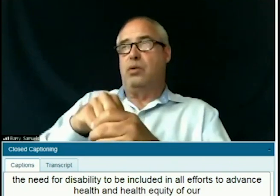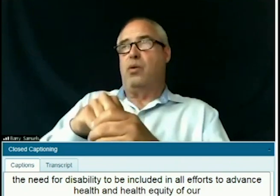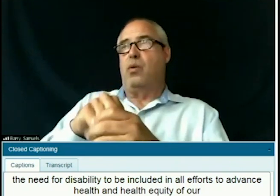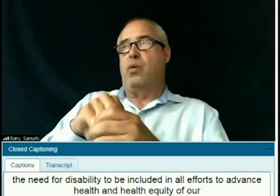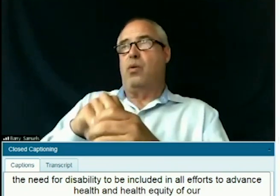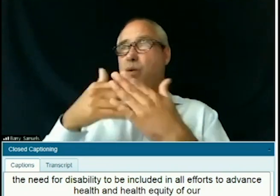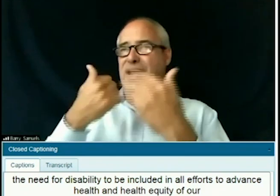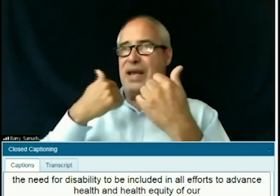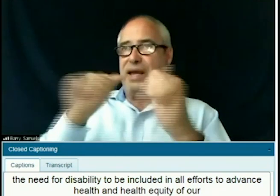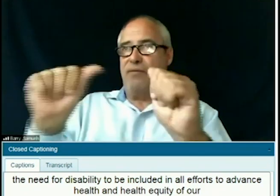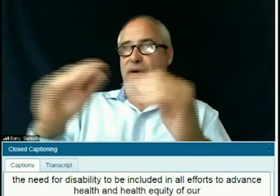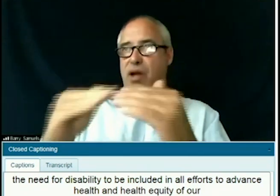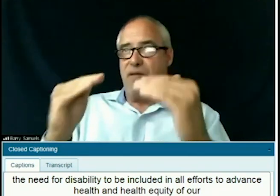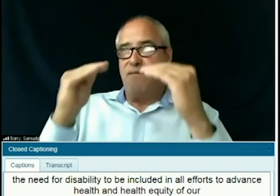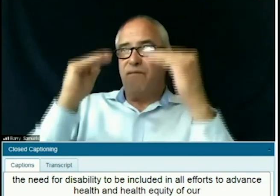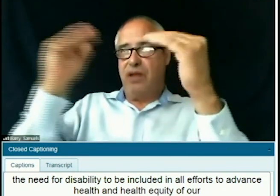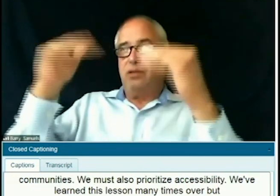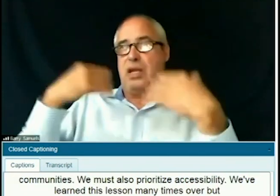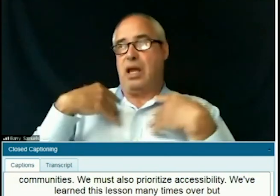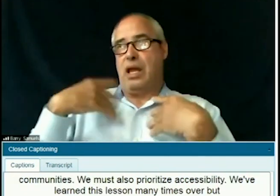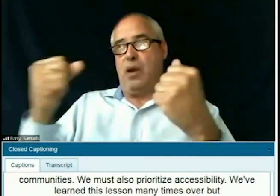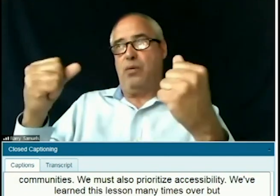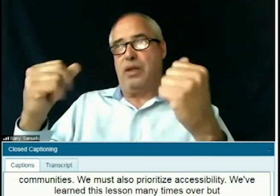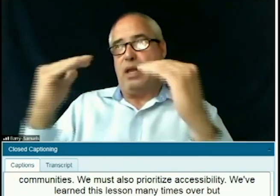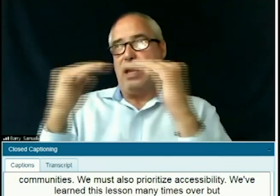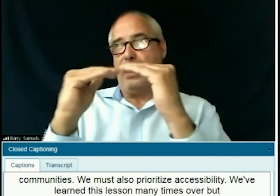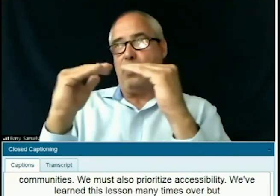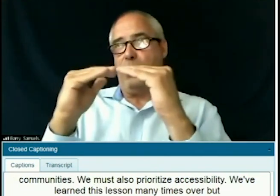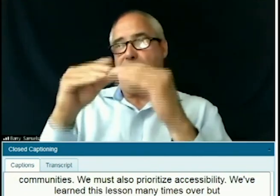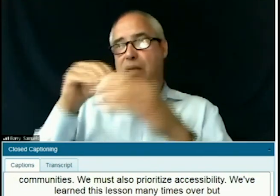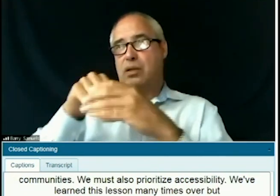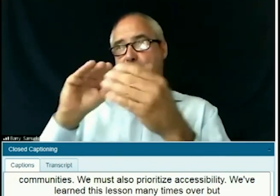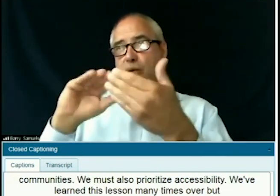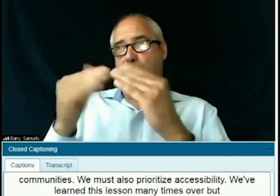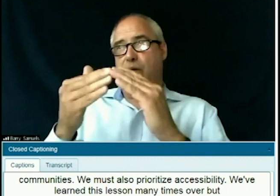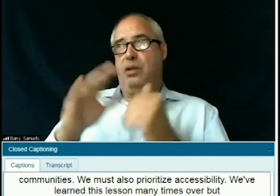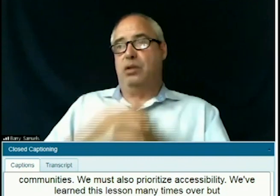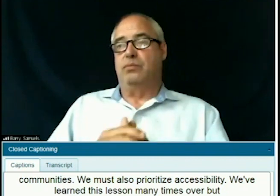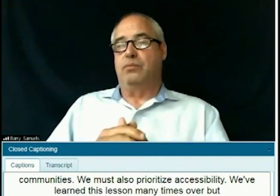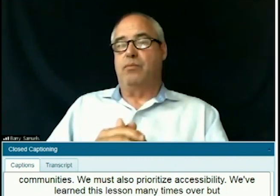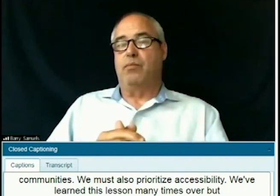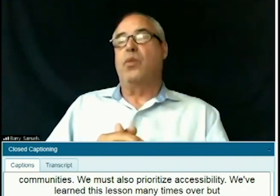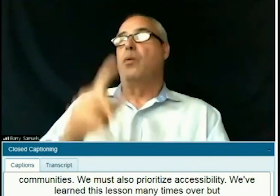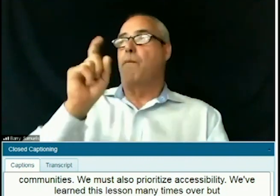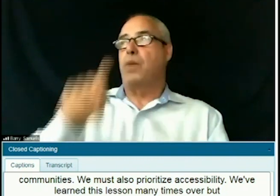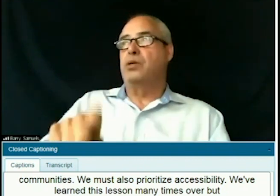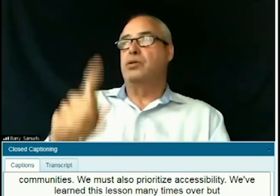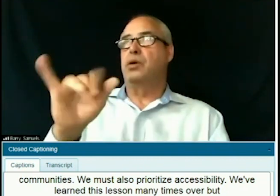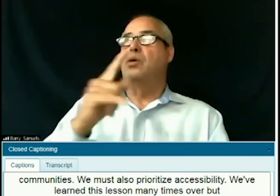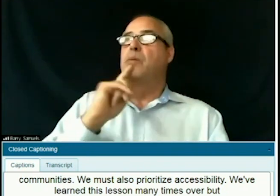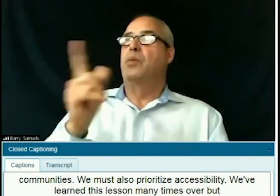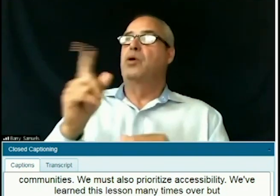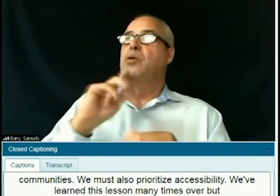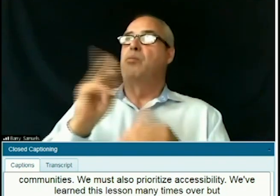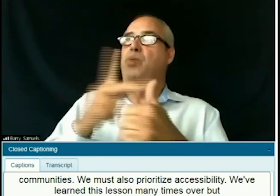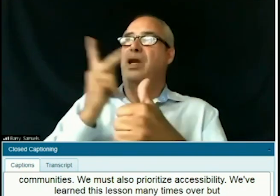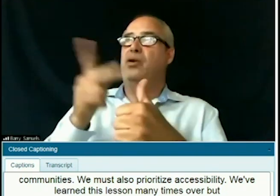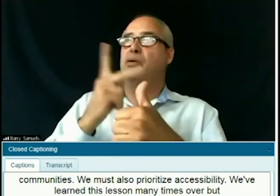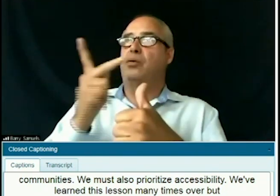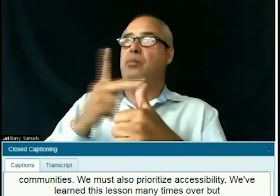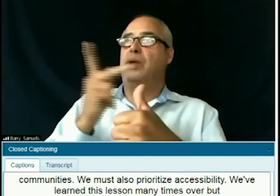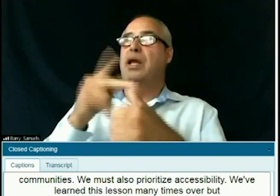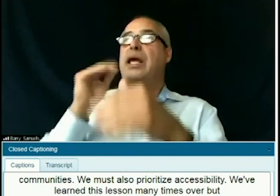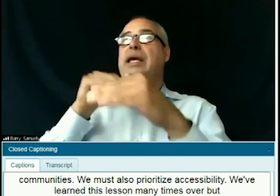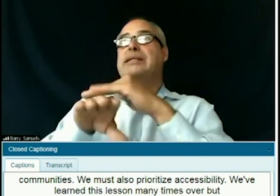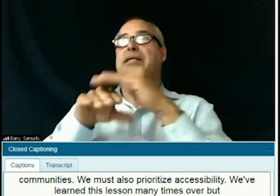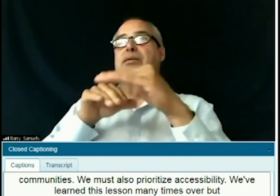to advance health and health equity of our communities. We must also prioritize accessibility. We've